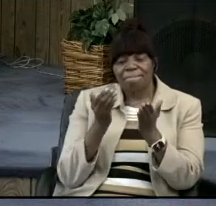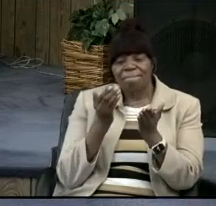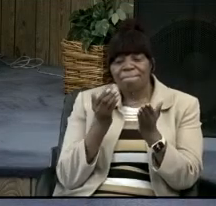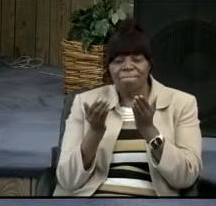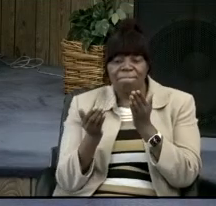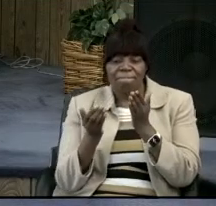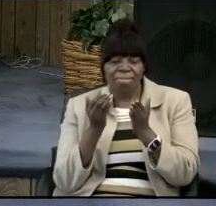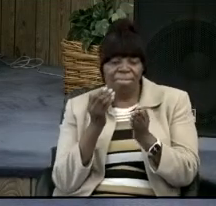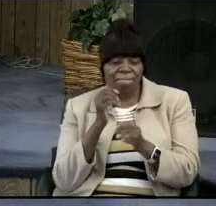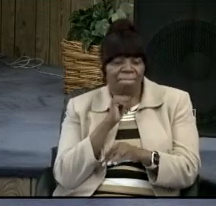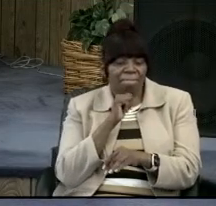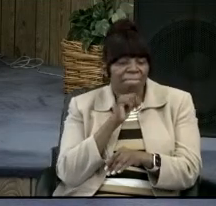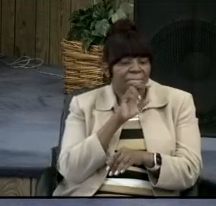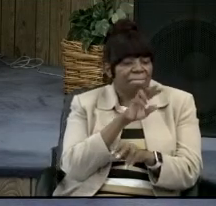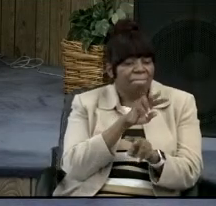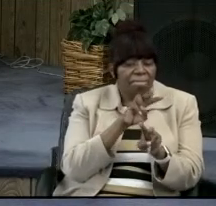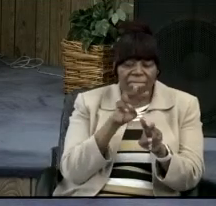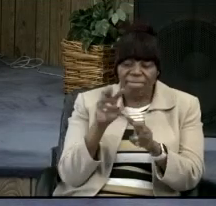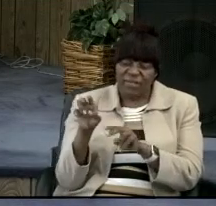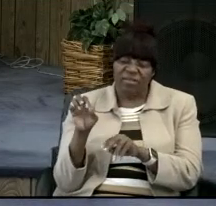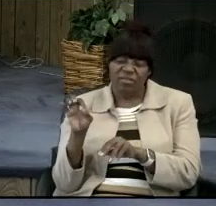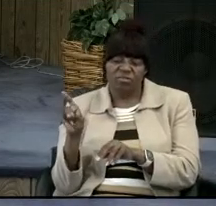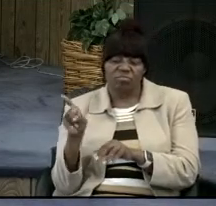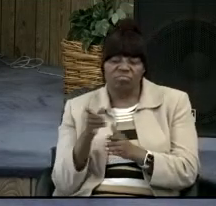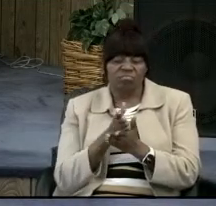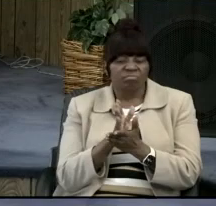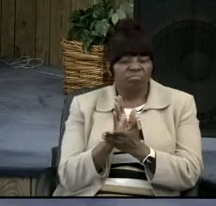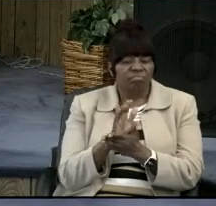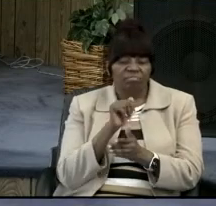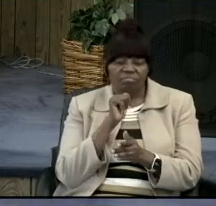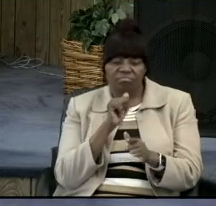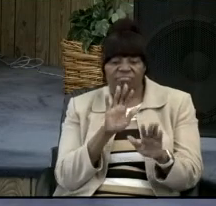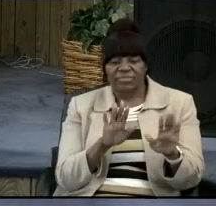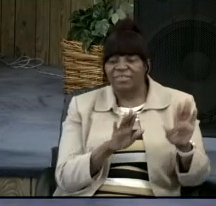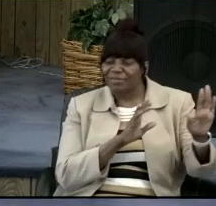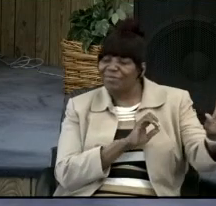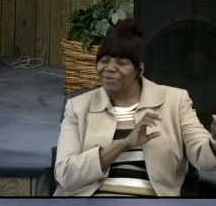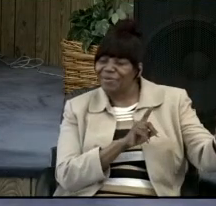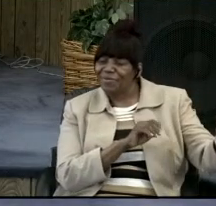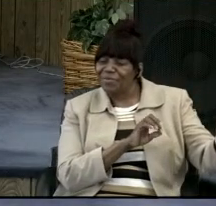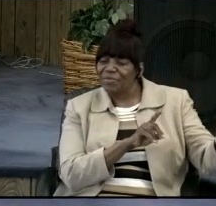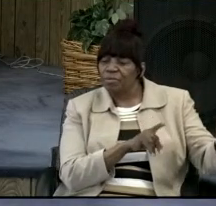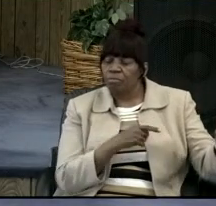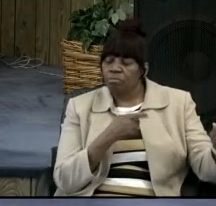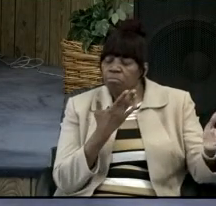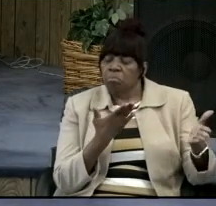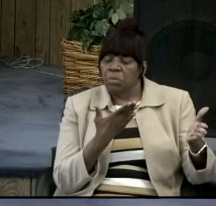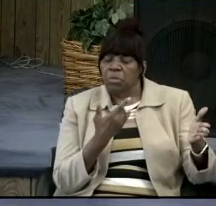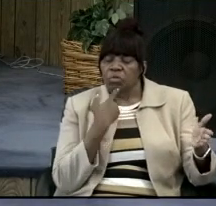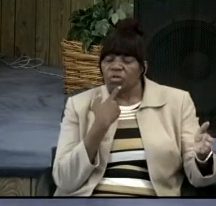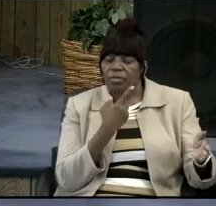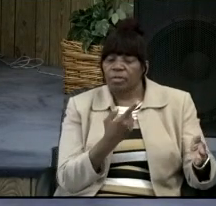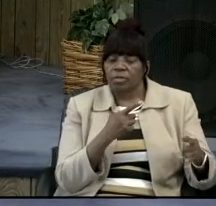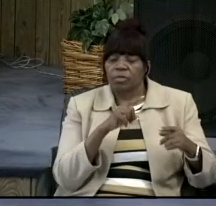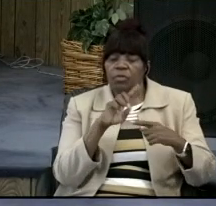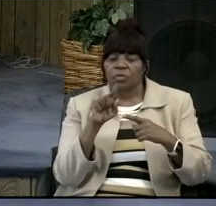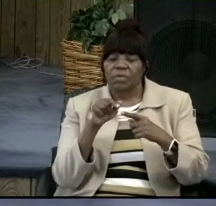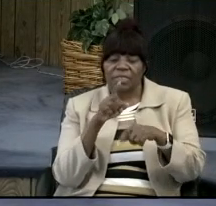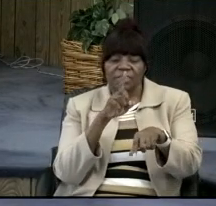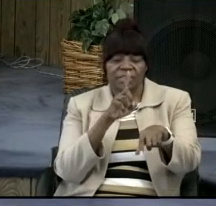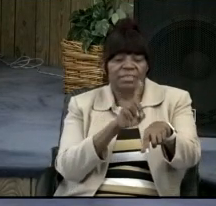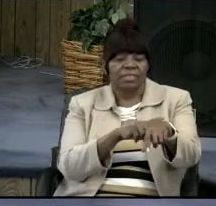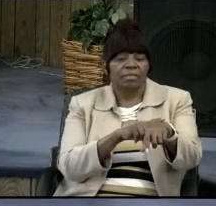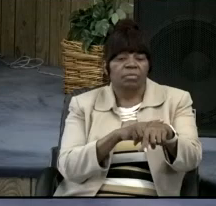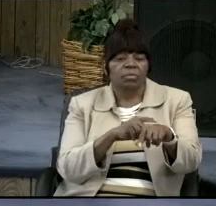wasn't listening, you wasn't watching. I ain't paid no attention to that. I didn't receive that. Dad, I know what that is. You might have told me all of that. But when it's time